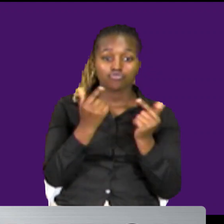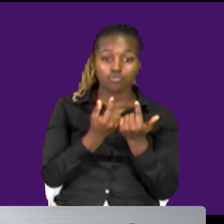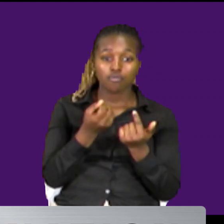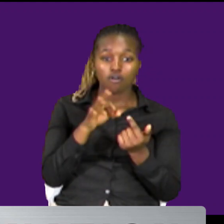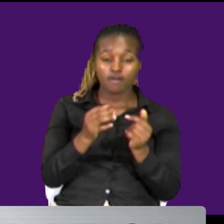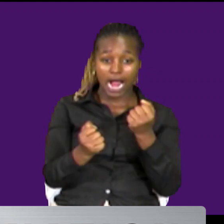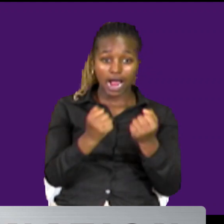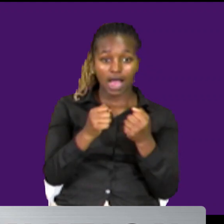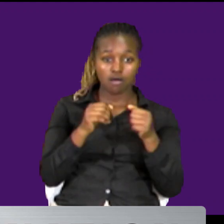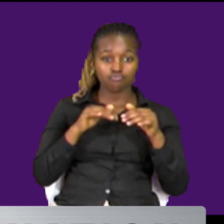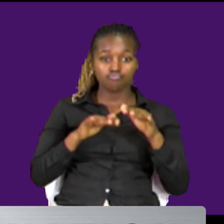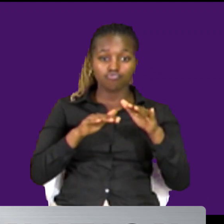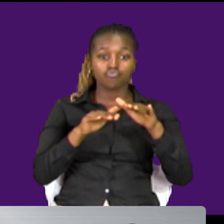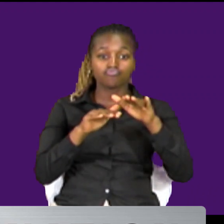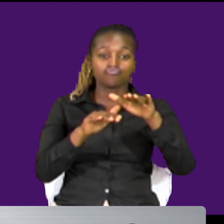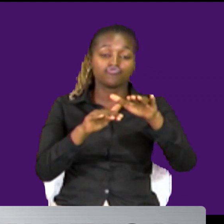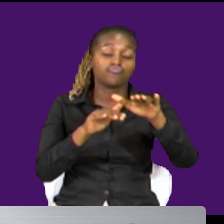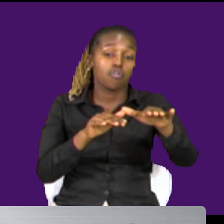apparently,